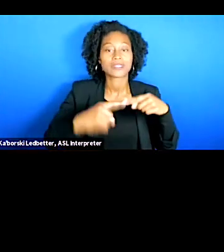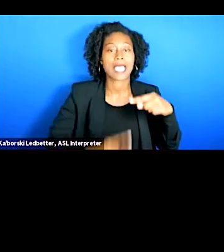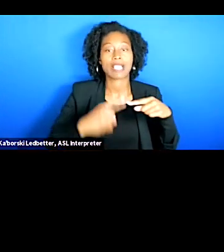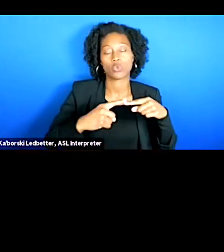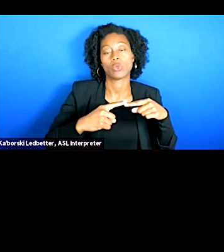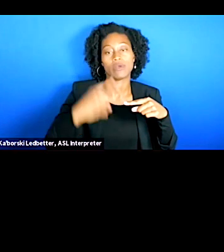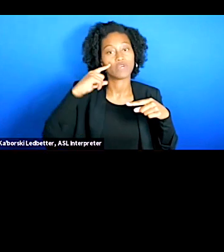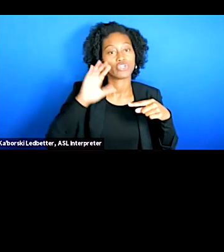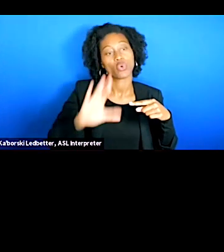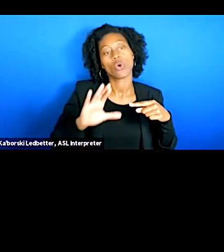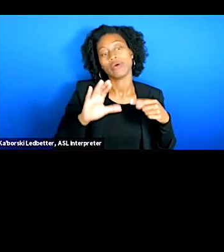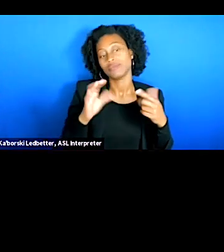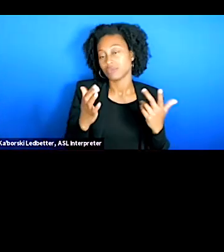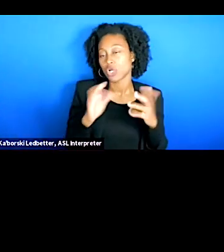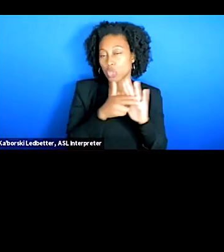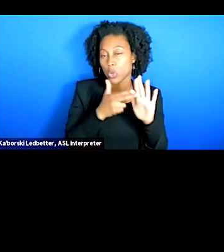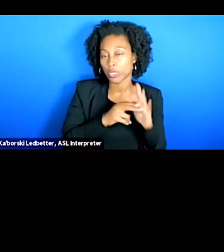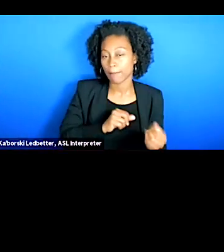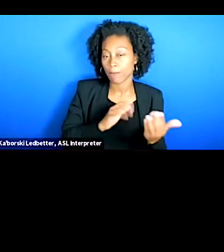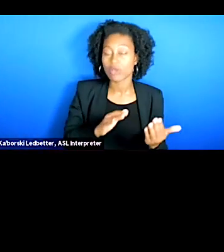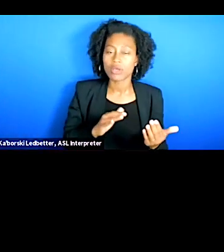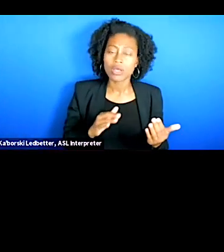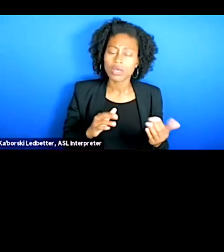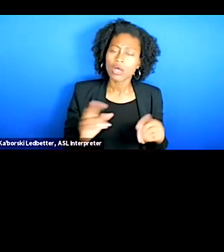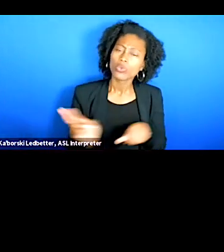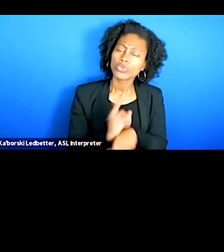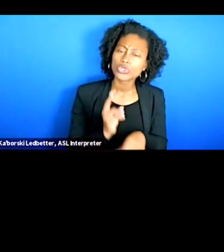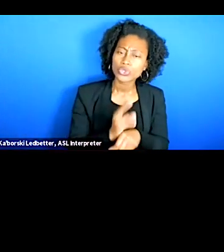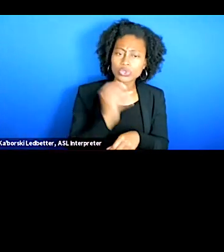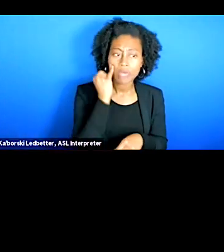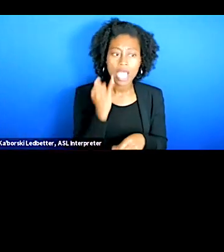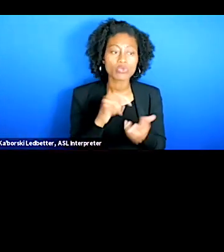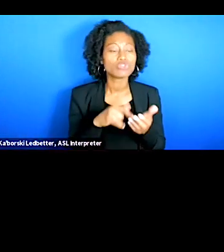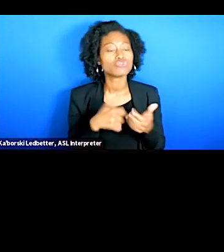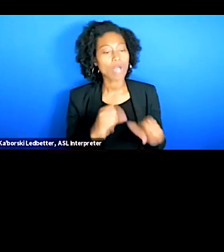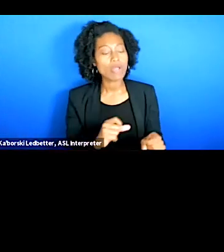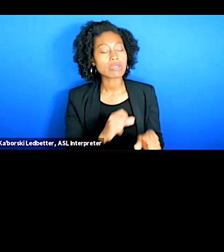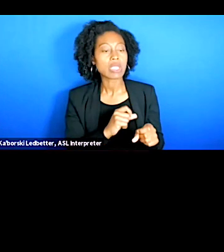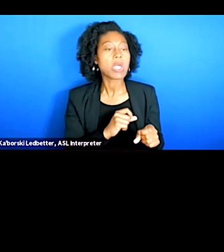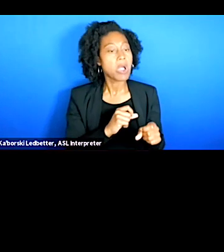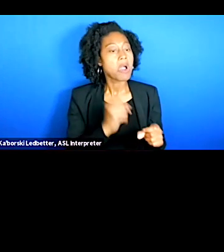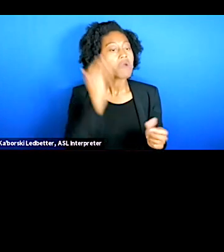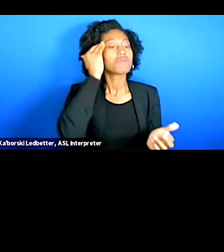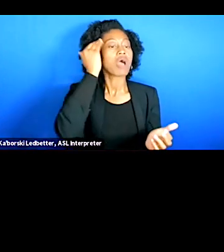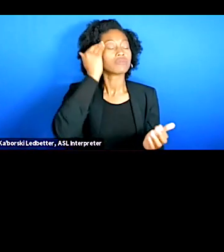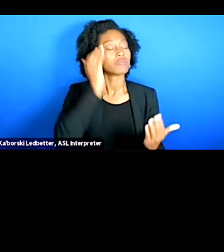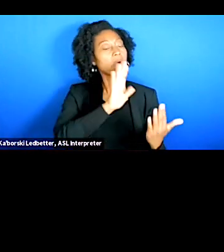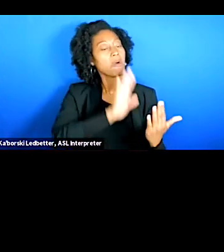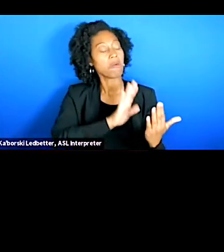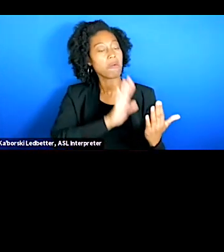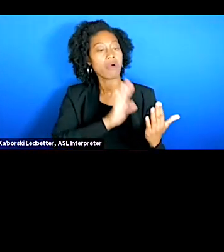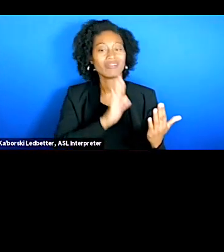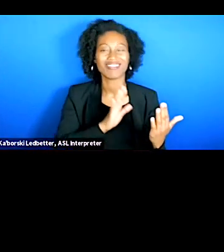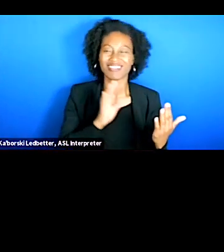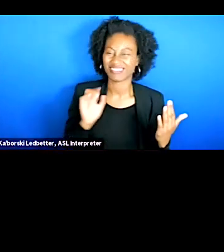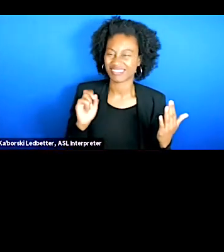approach, a process used when we are first getting familiarized with the data. The image to the right of the